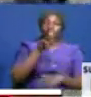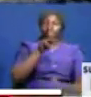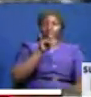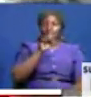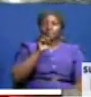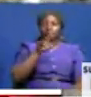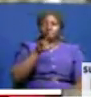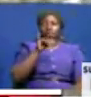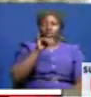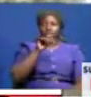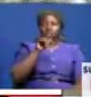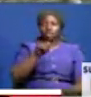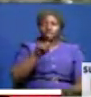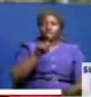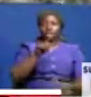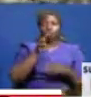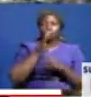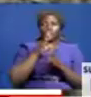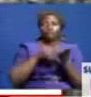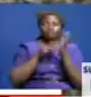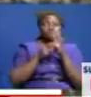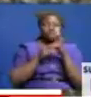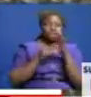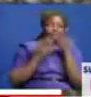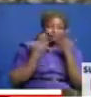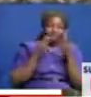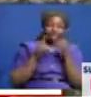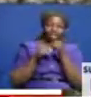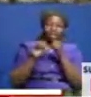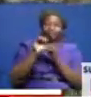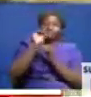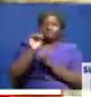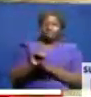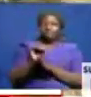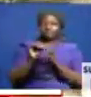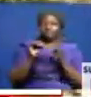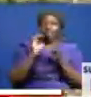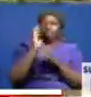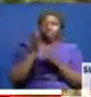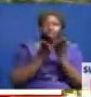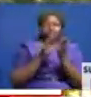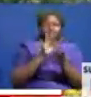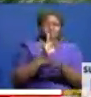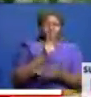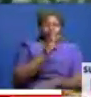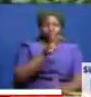is 60% complete and it will only serve the three wards but surrounding areas as well.